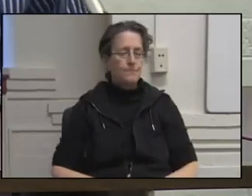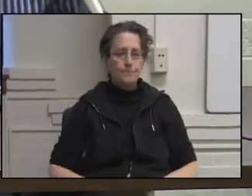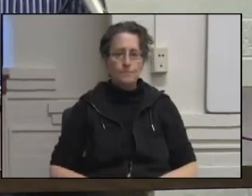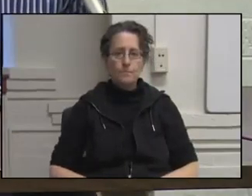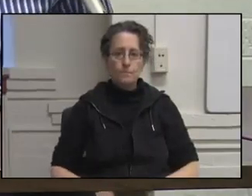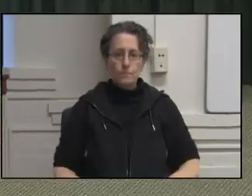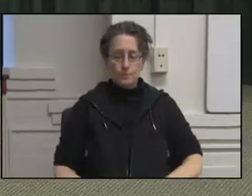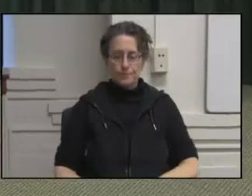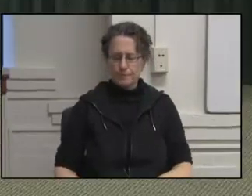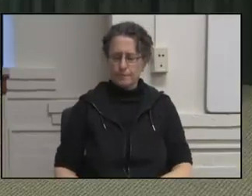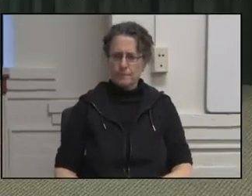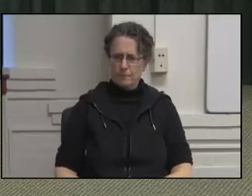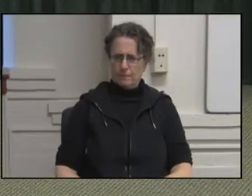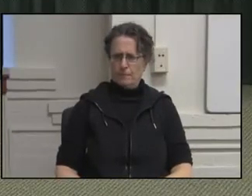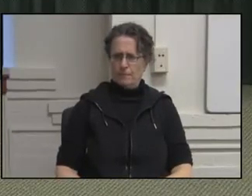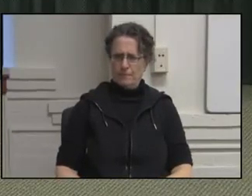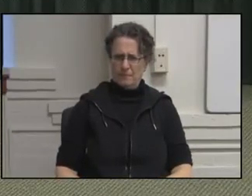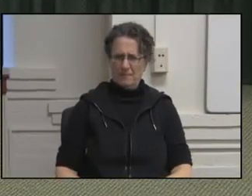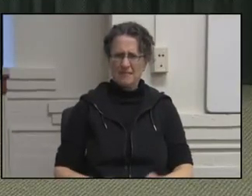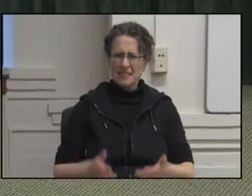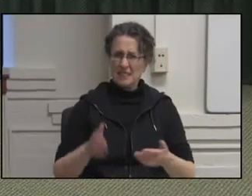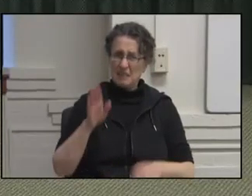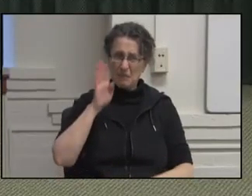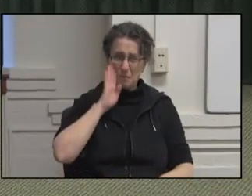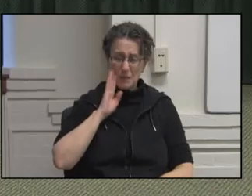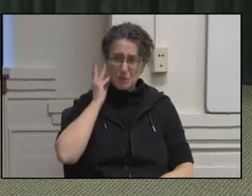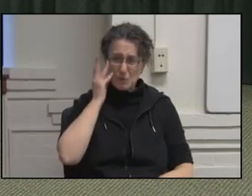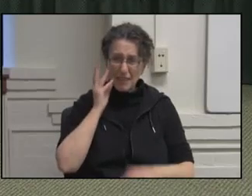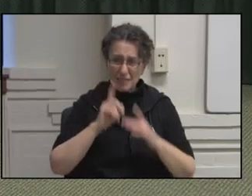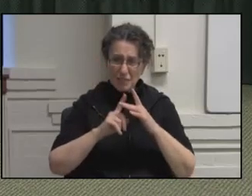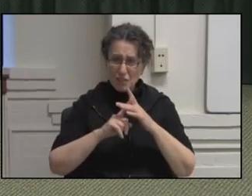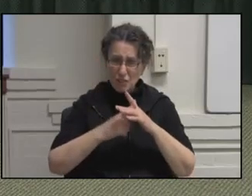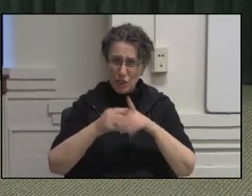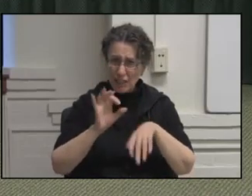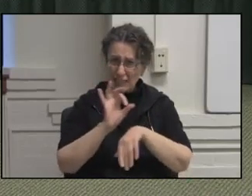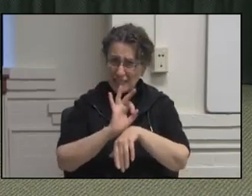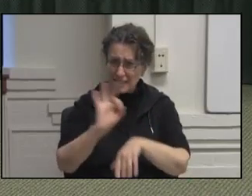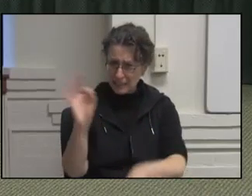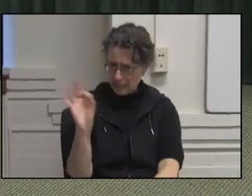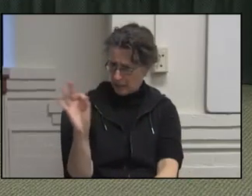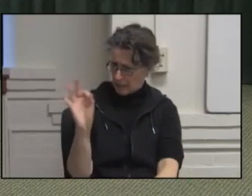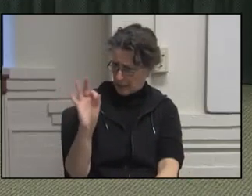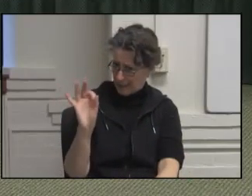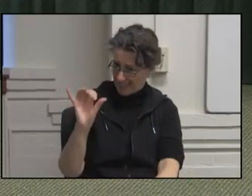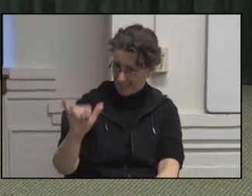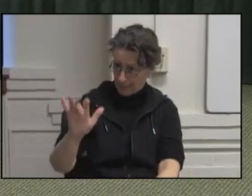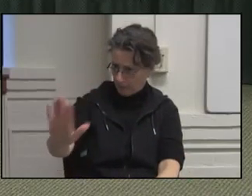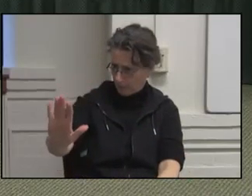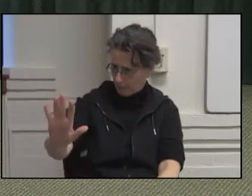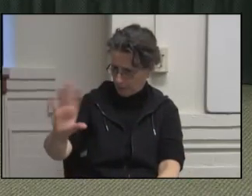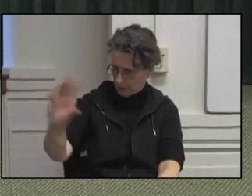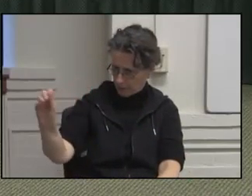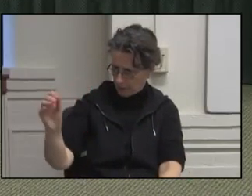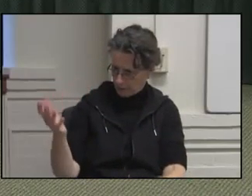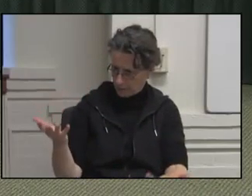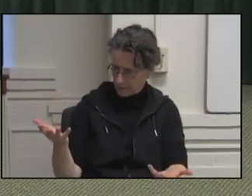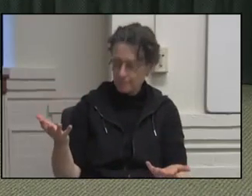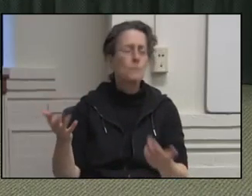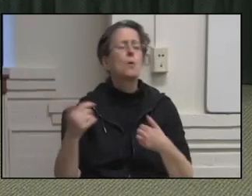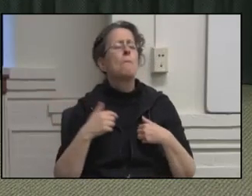I think it's unusual to start serving beer and wine at 9 a.m. Is that your practice? It's not our